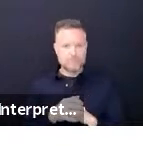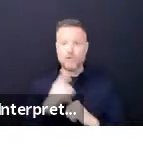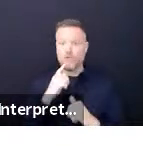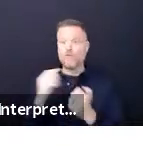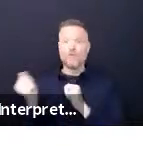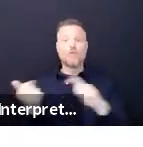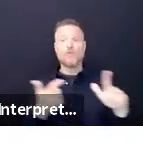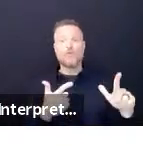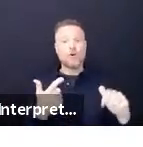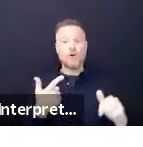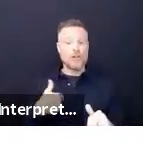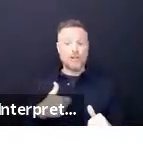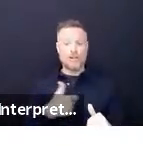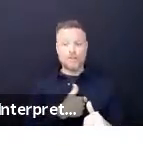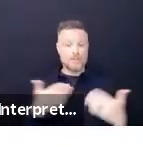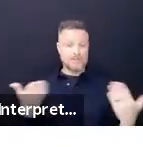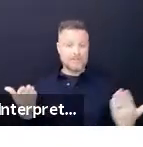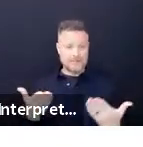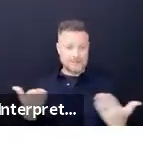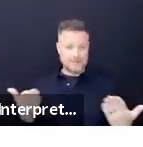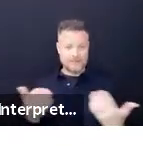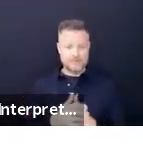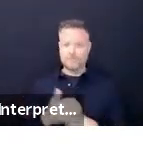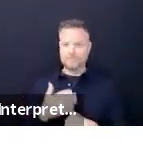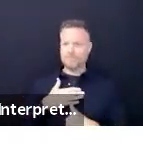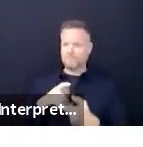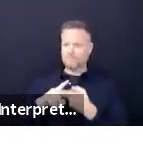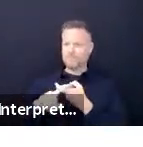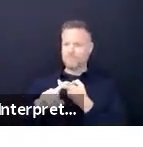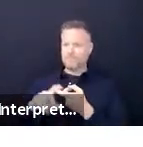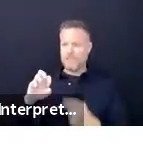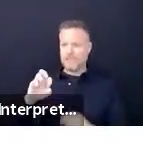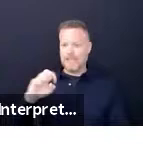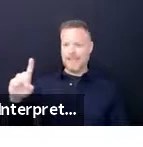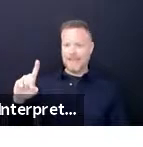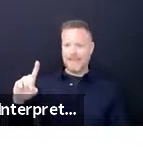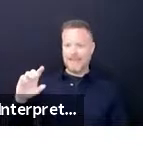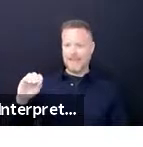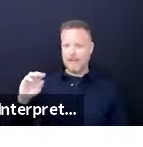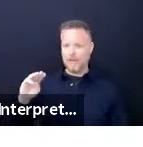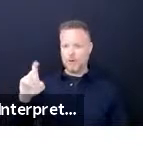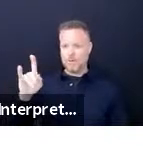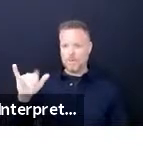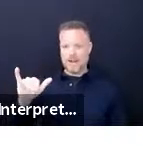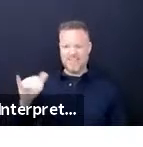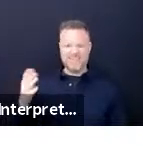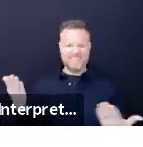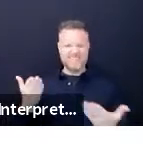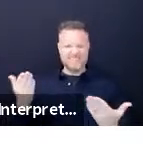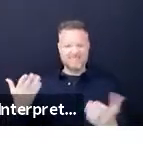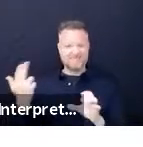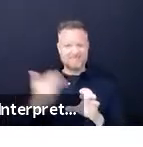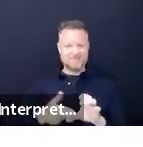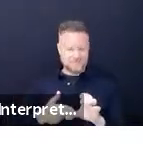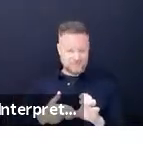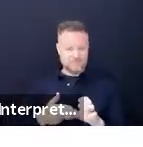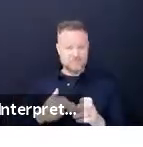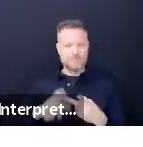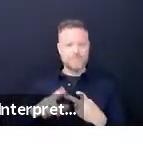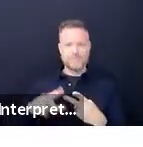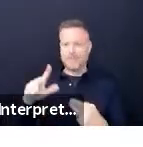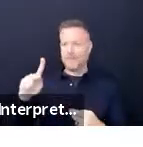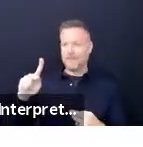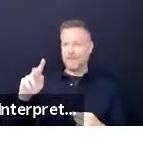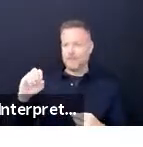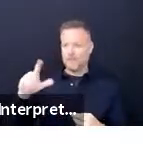us. My good friend, Ed O'Malley is on the call, and the KLC has